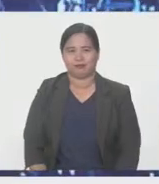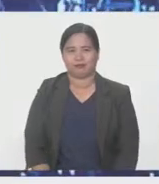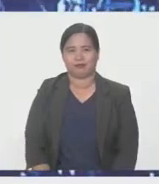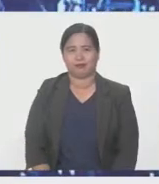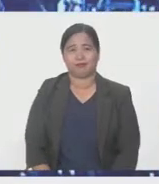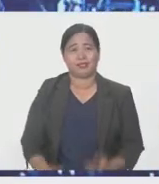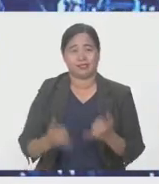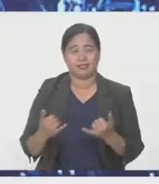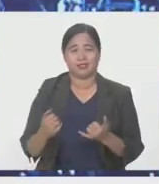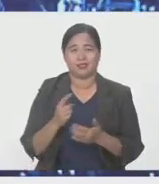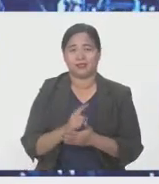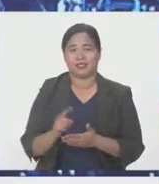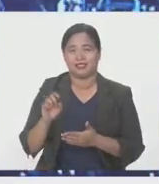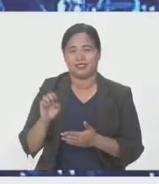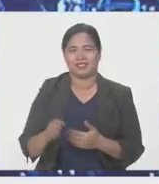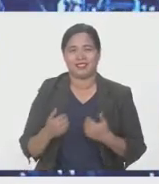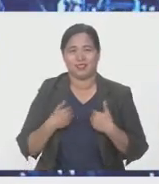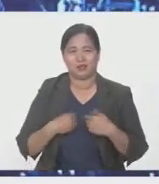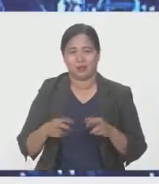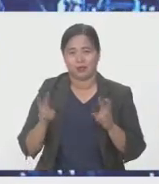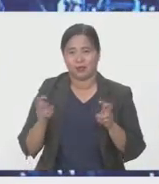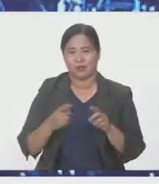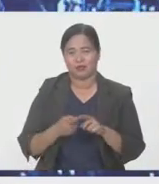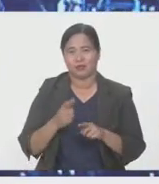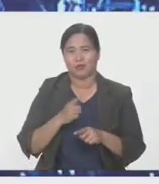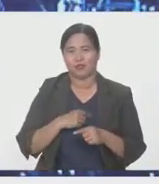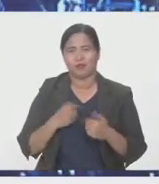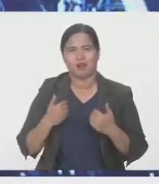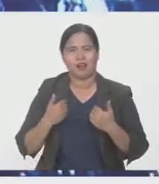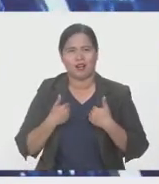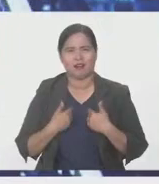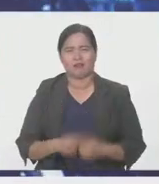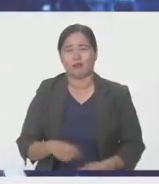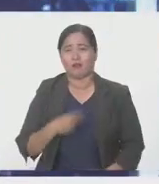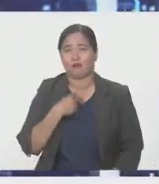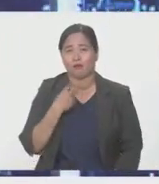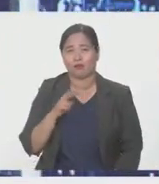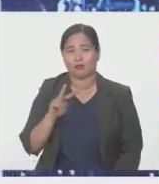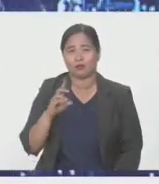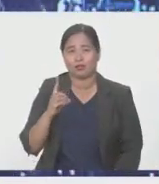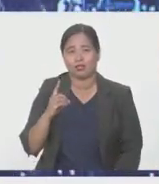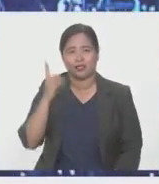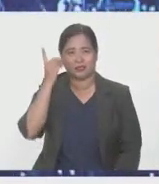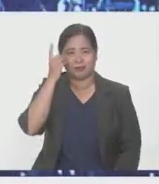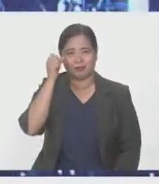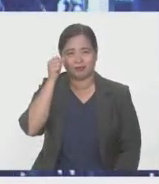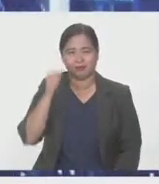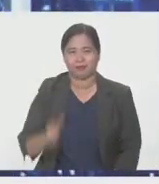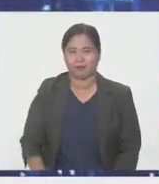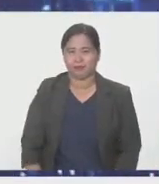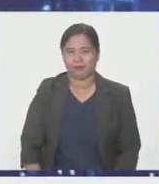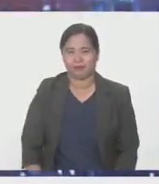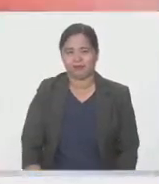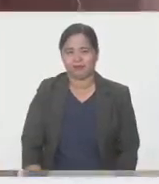And to send you off this weekend, here's a quote from one half of the Gorillaz, the voice of 2D, Damon Albarn.